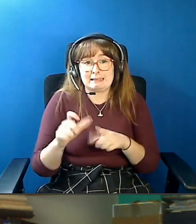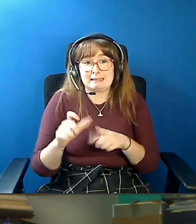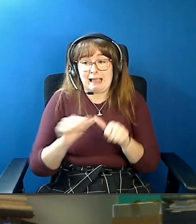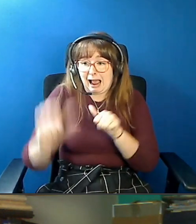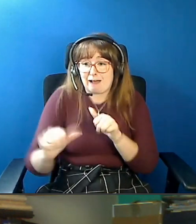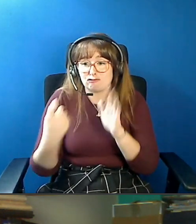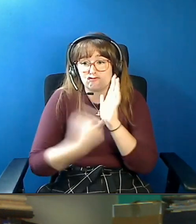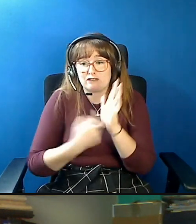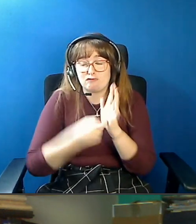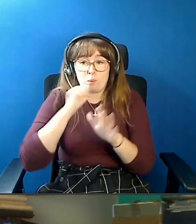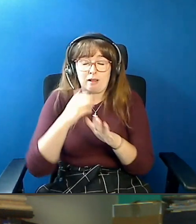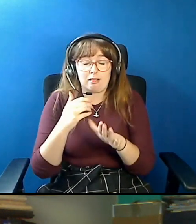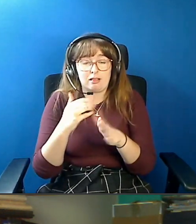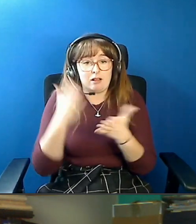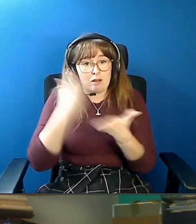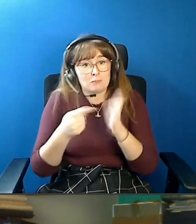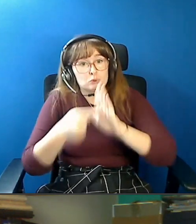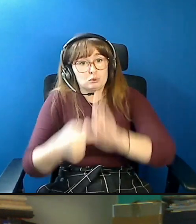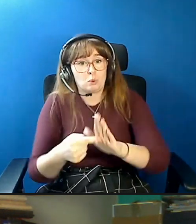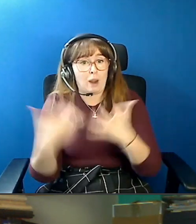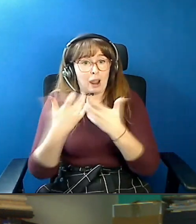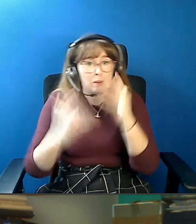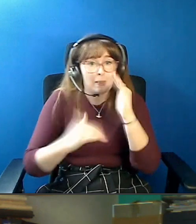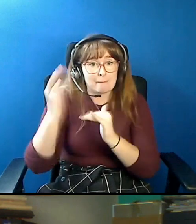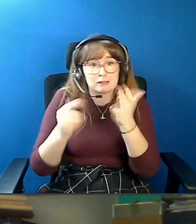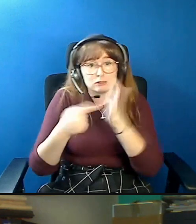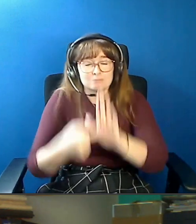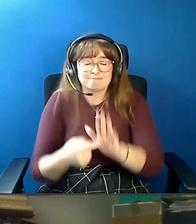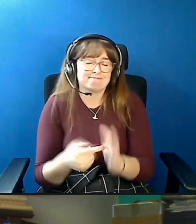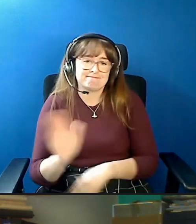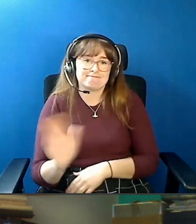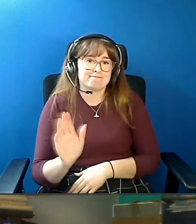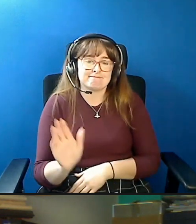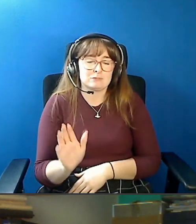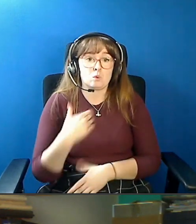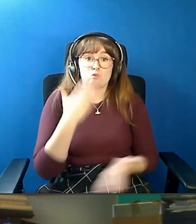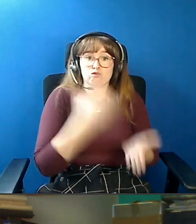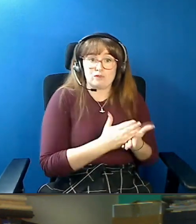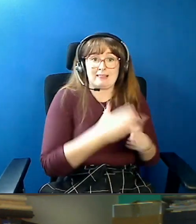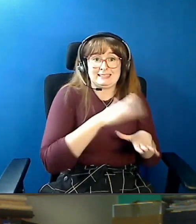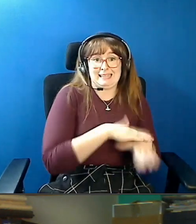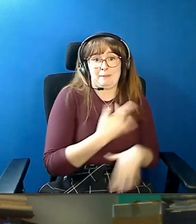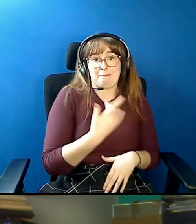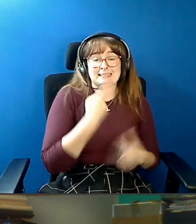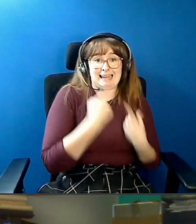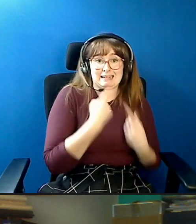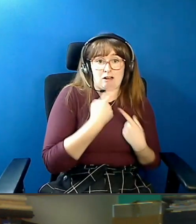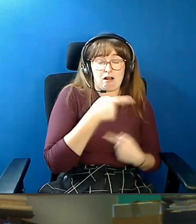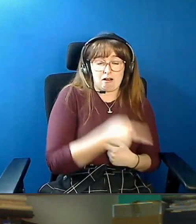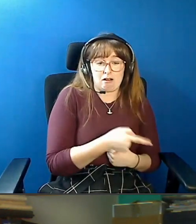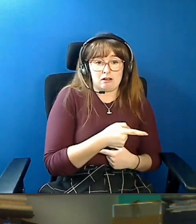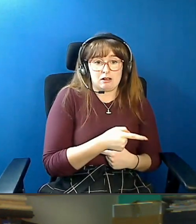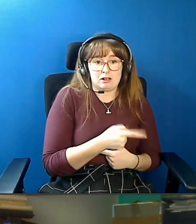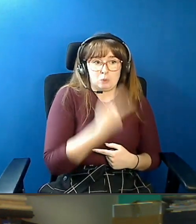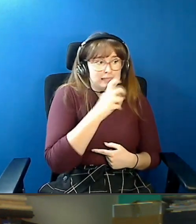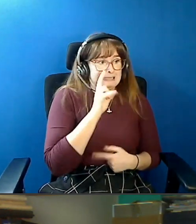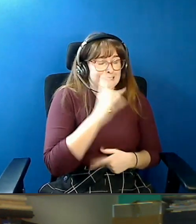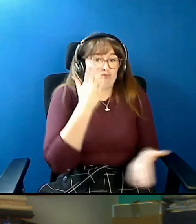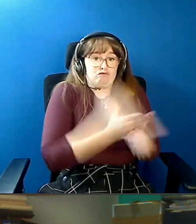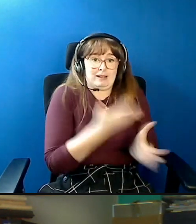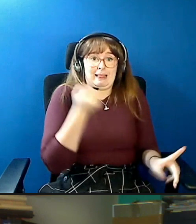to accurately represent how a building performs. So having real-time data, so you can actually see the real impact